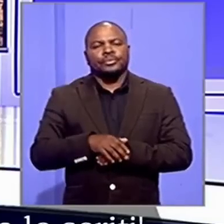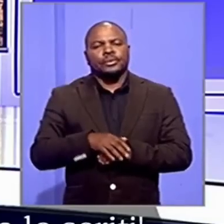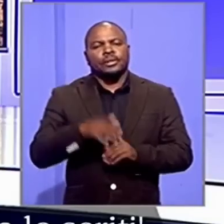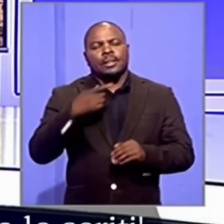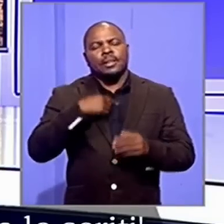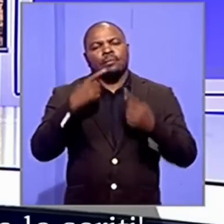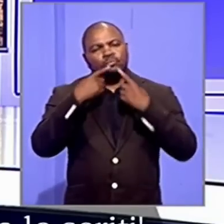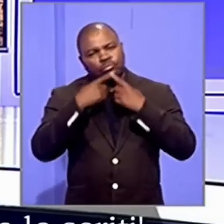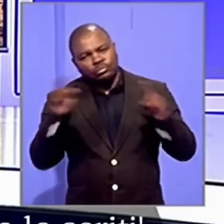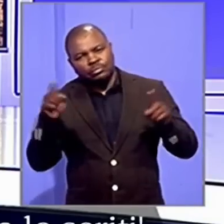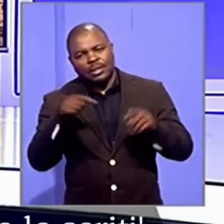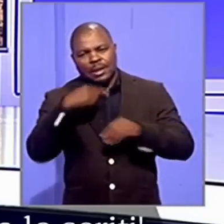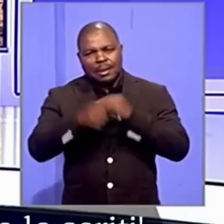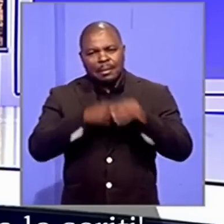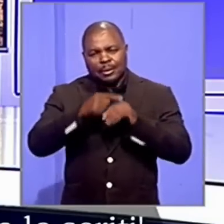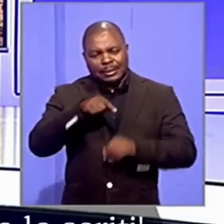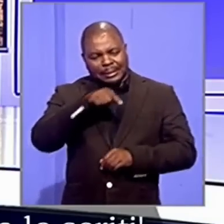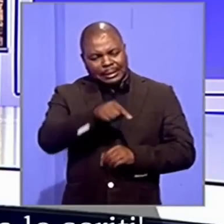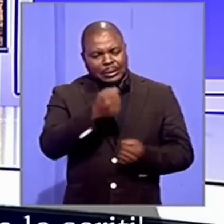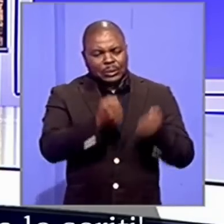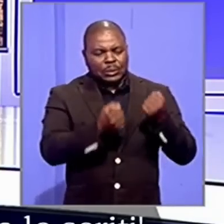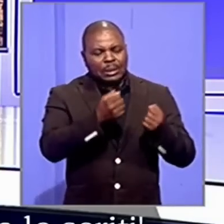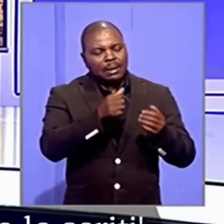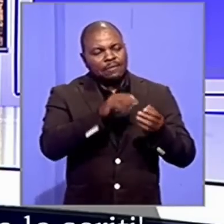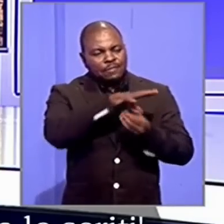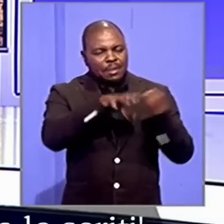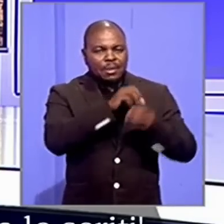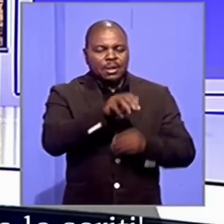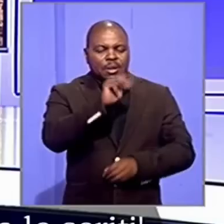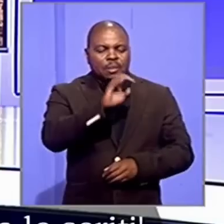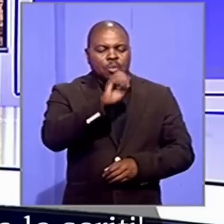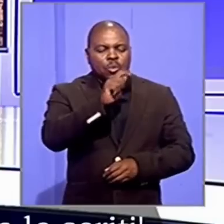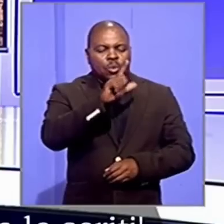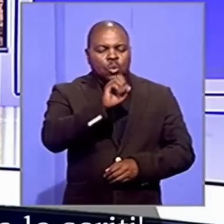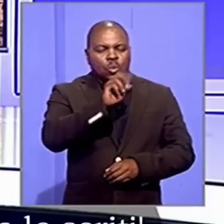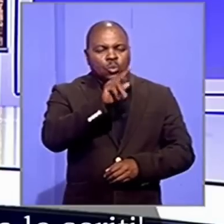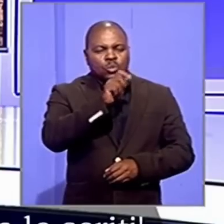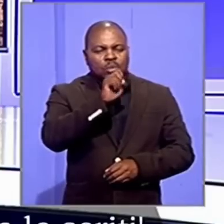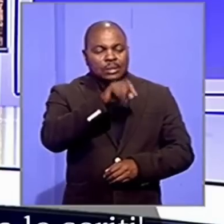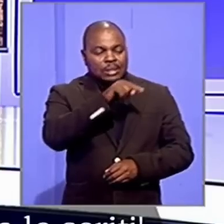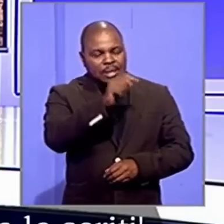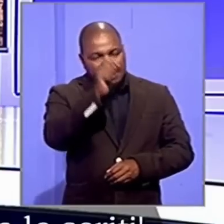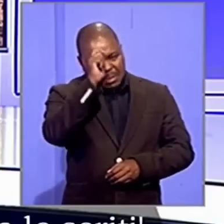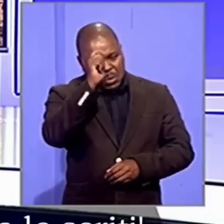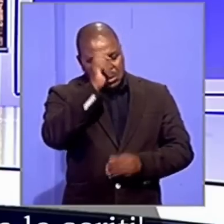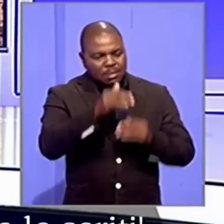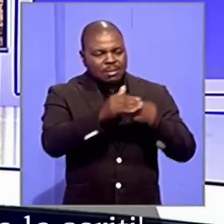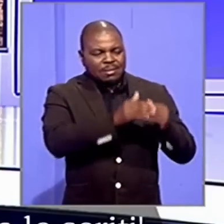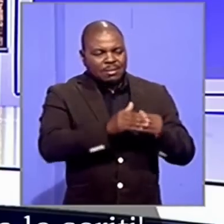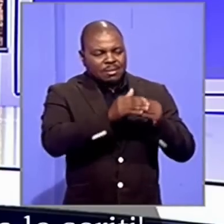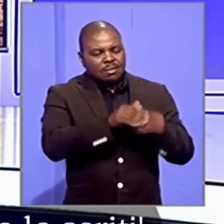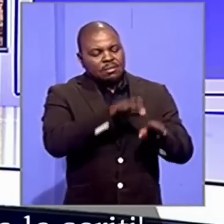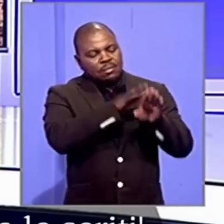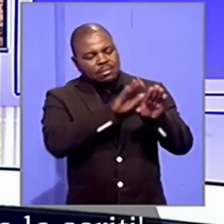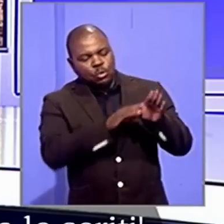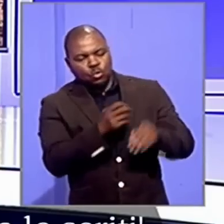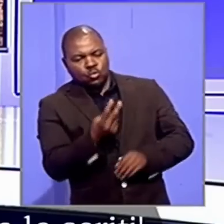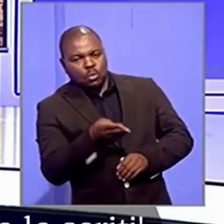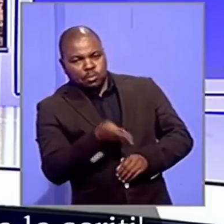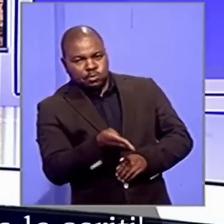Dibatsela ka ga lapa la ga Motloutse leo le etilwego pele ke mošimane yo a hlokomelago bana babo ba